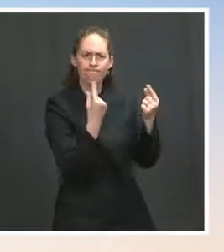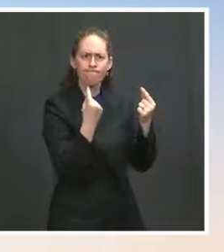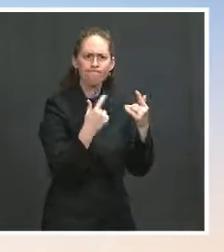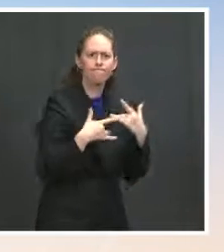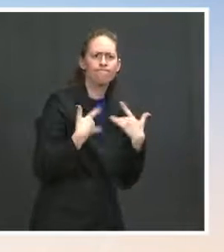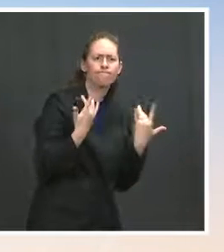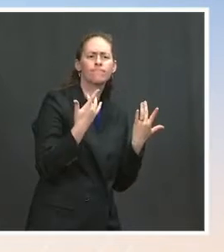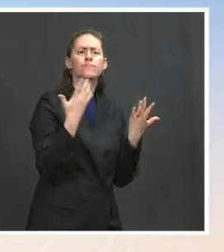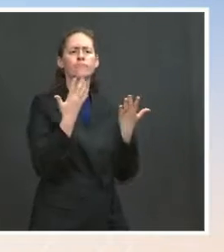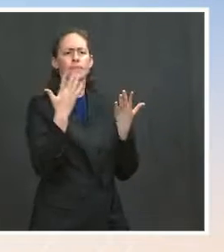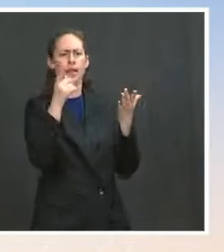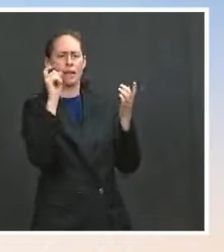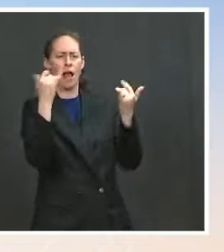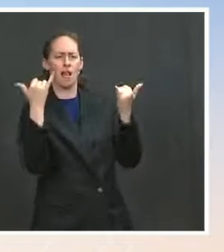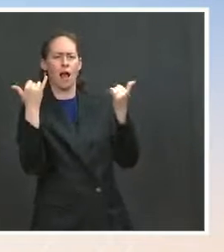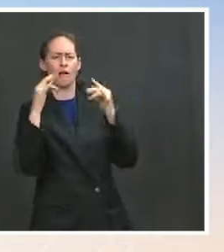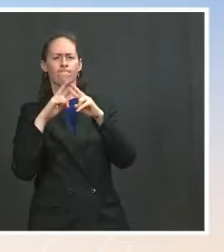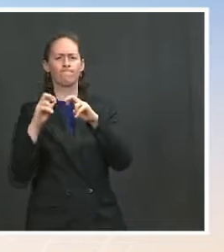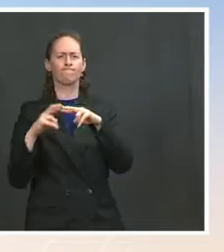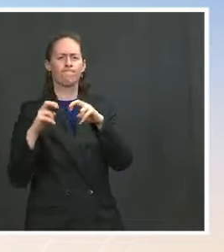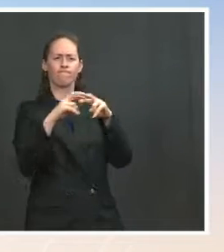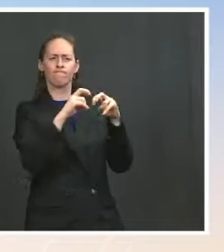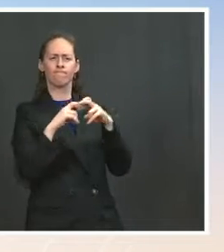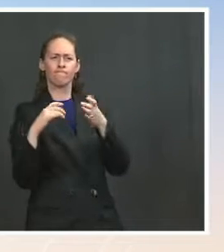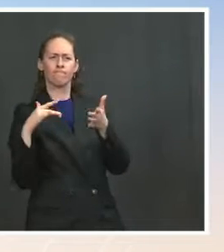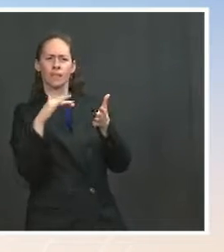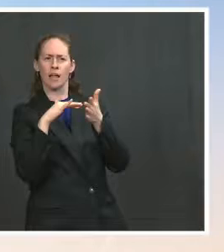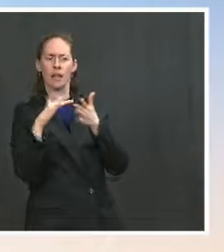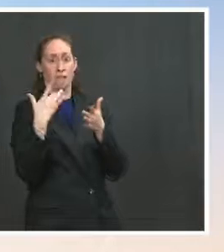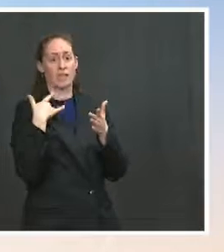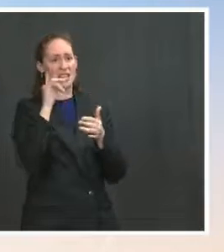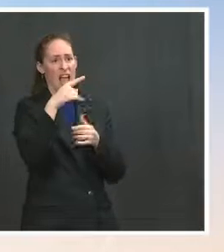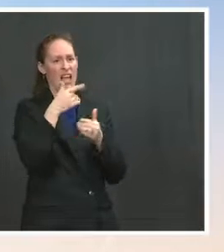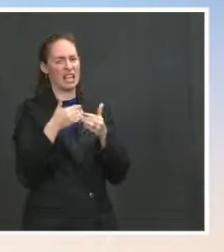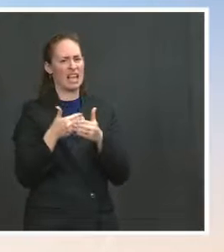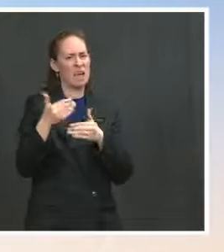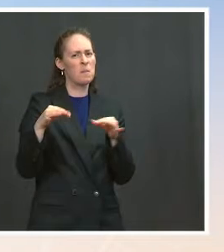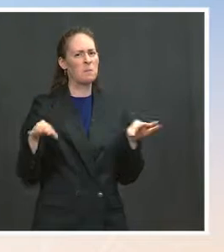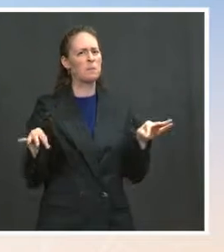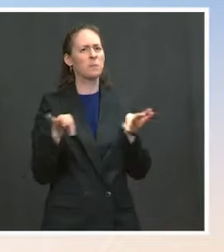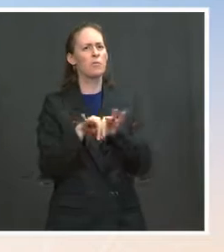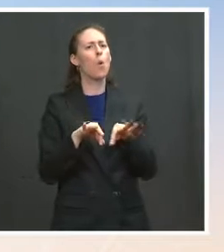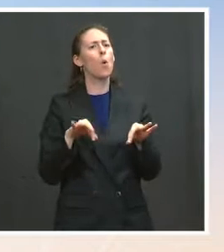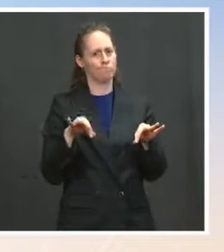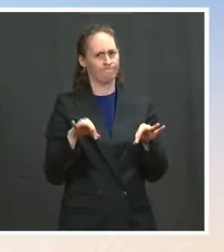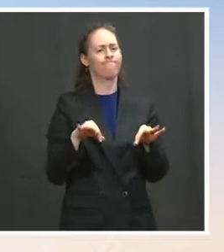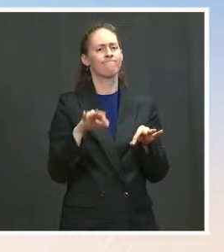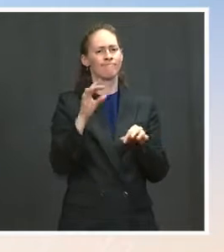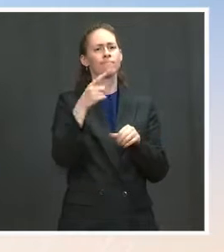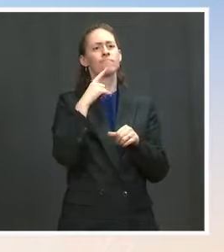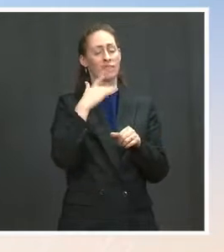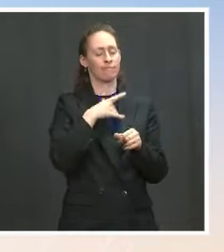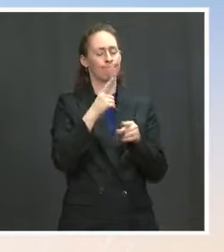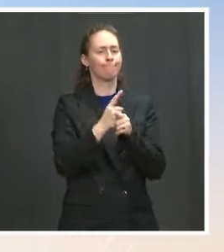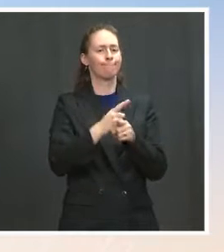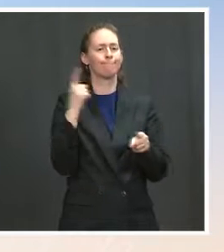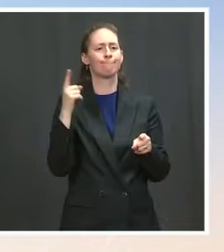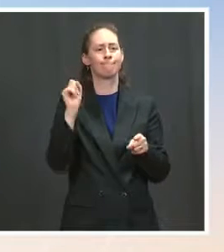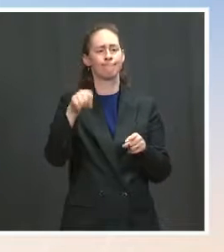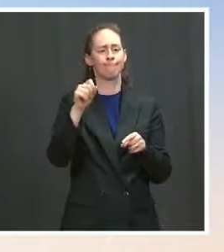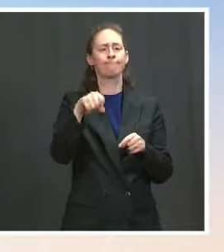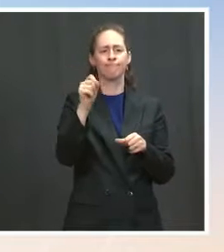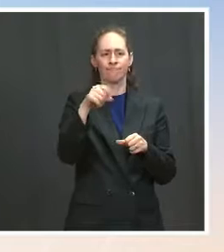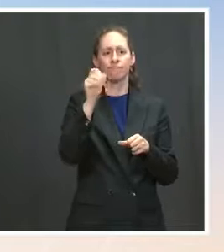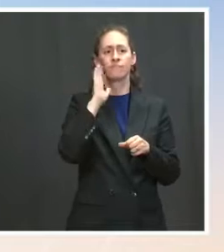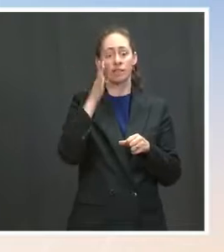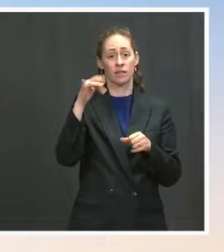feels would be the next important step forward and something that he feels would be absolutely correct in addressing this moment in history, these moments in history. But